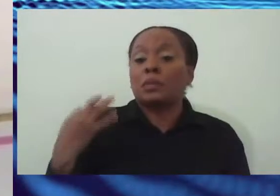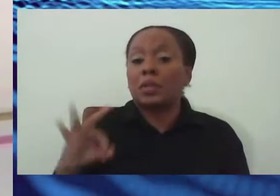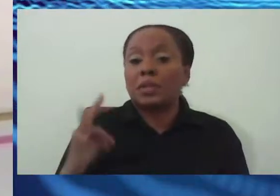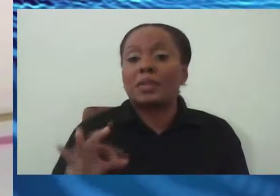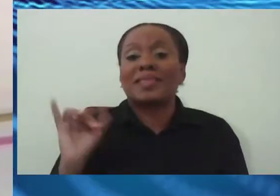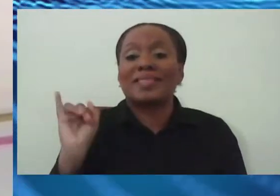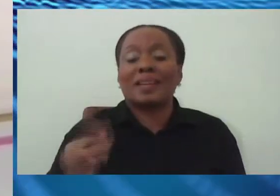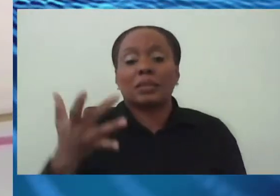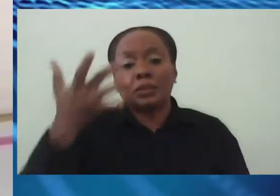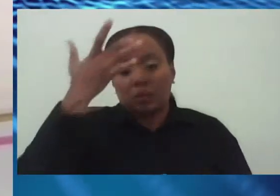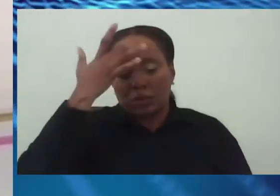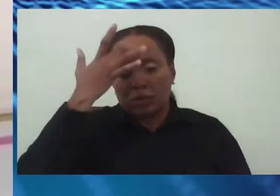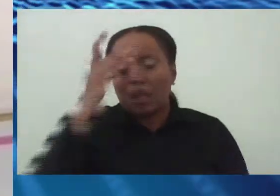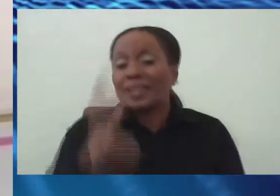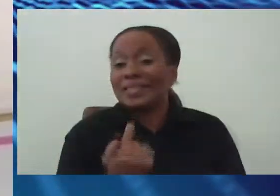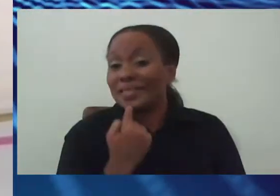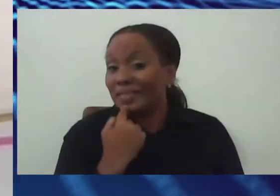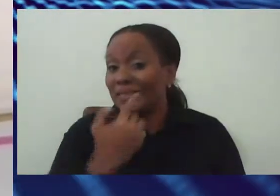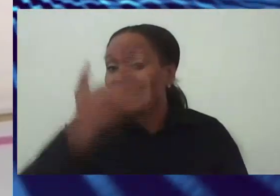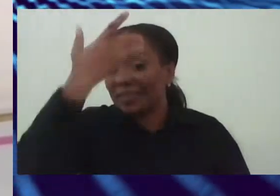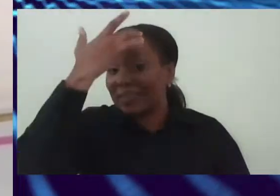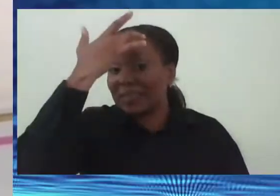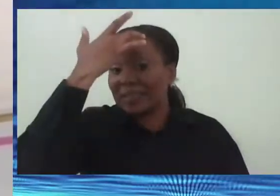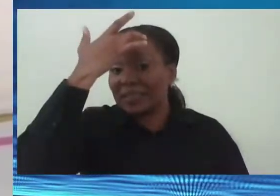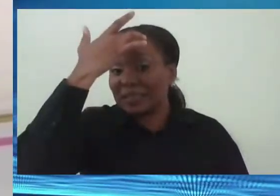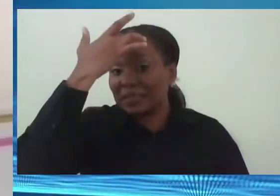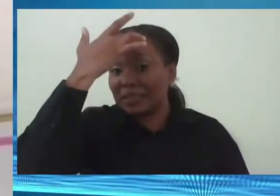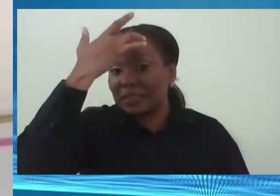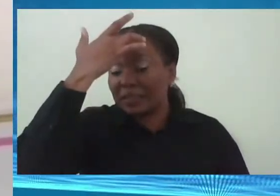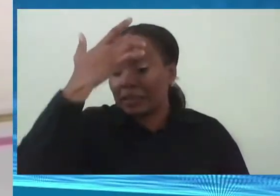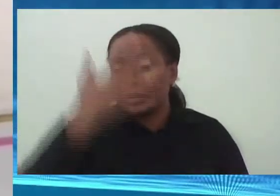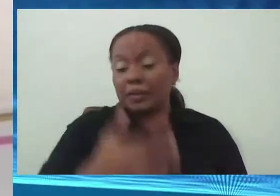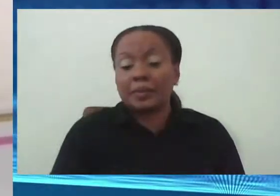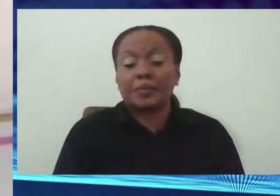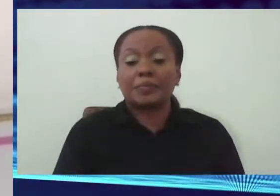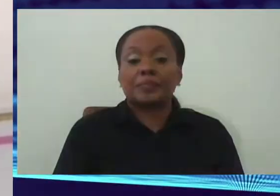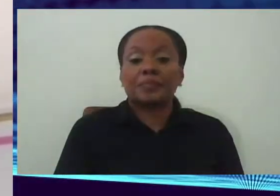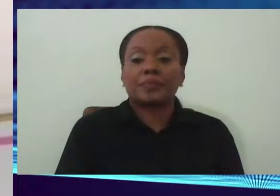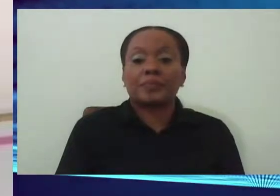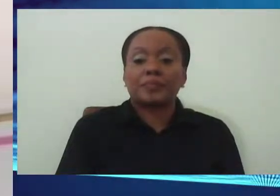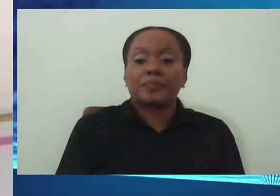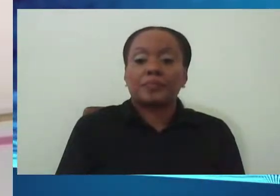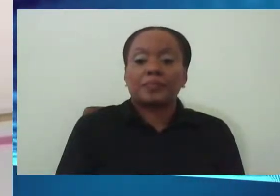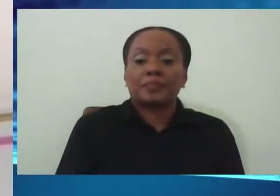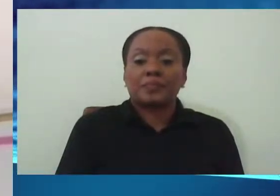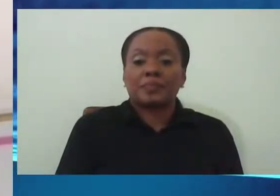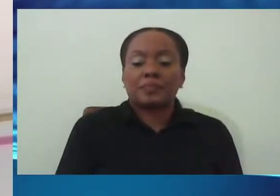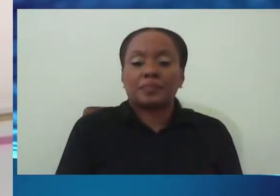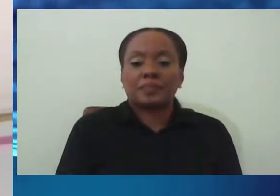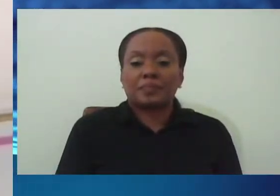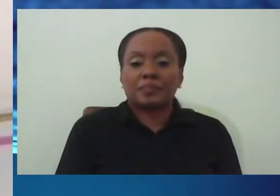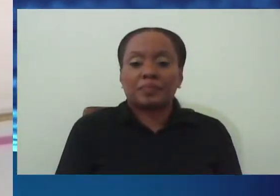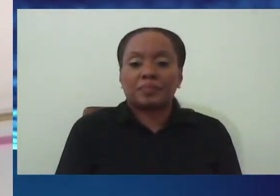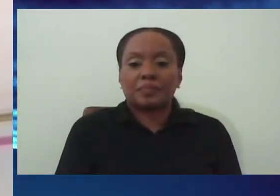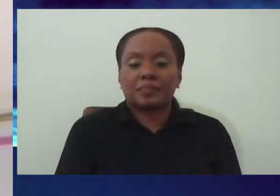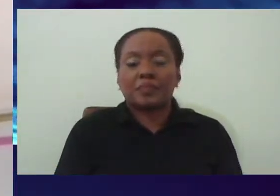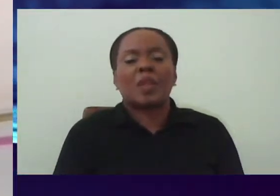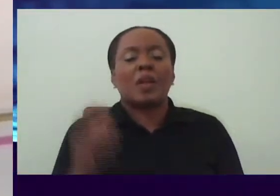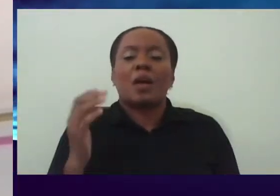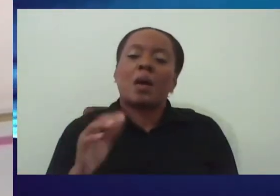that needs to be taken seriously. And I think the other thing that I'm still getting a lot of is really that persons are thinking that because they're